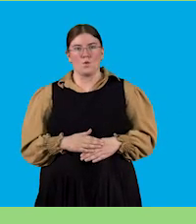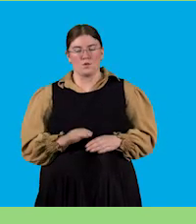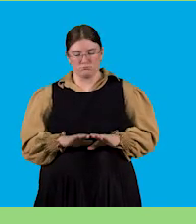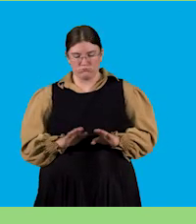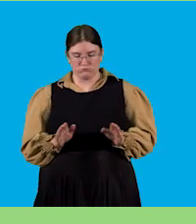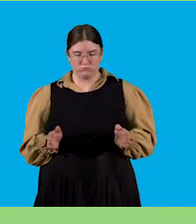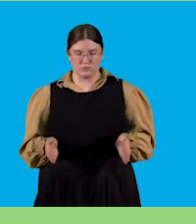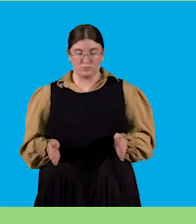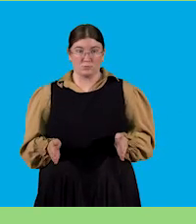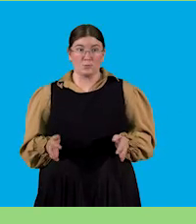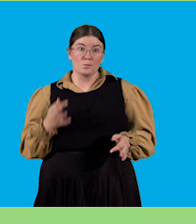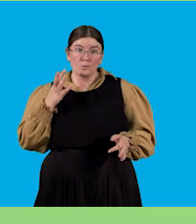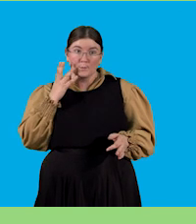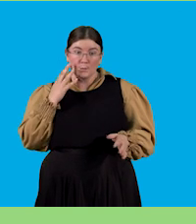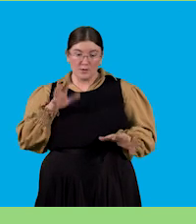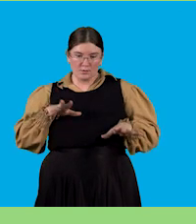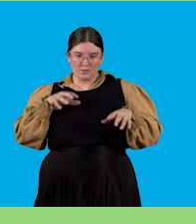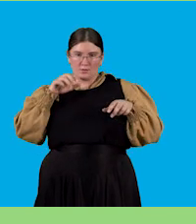like it is during inhalation.